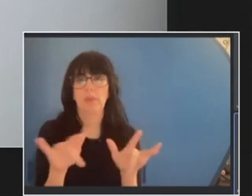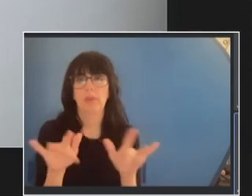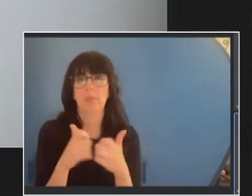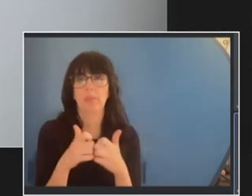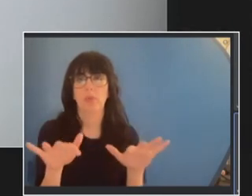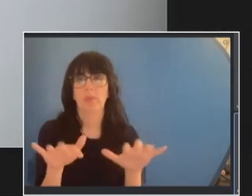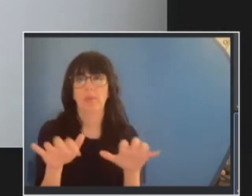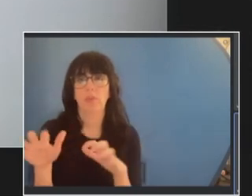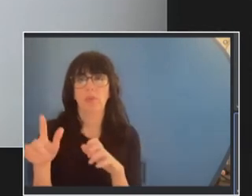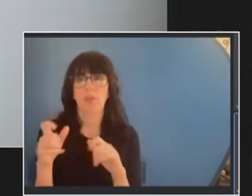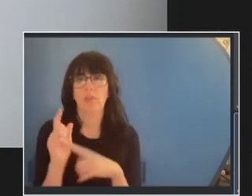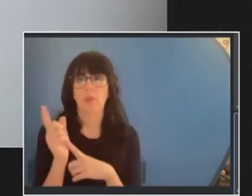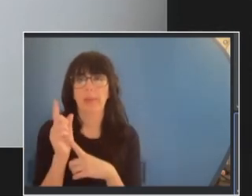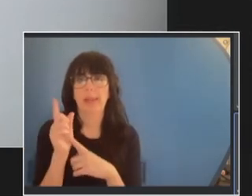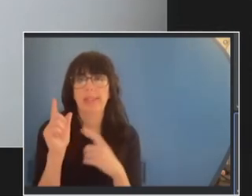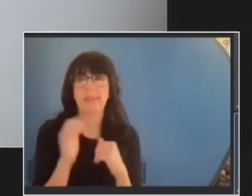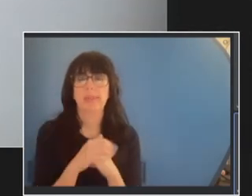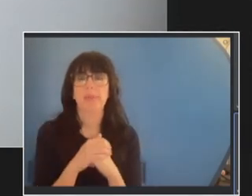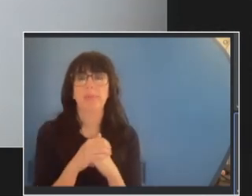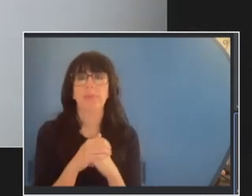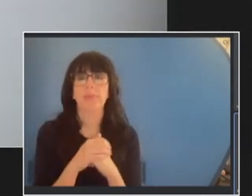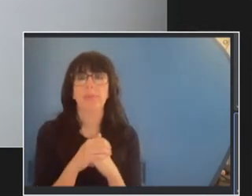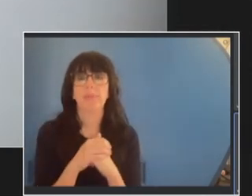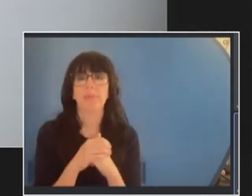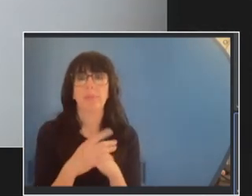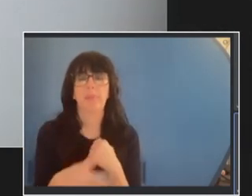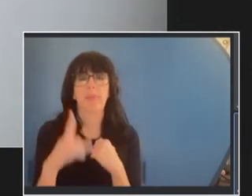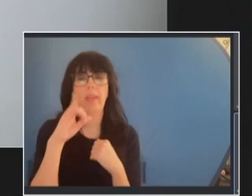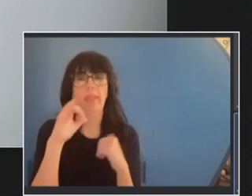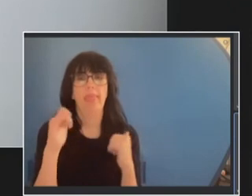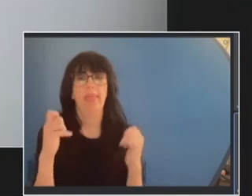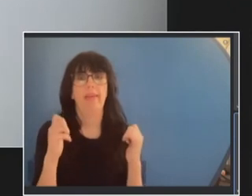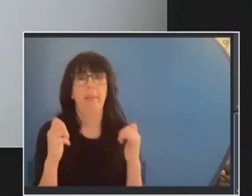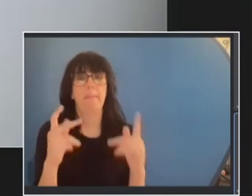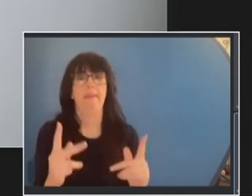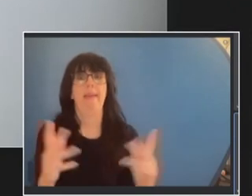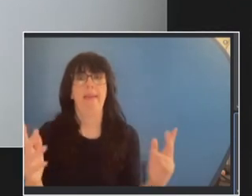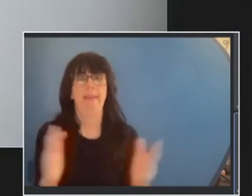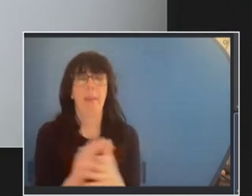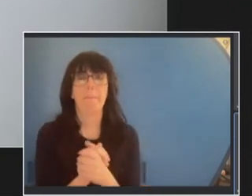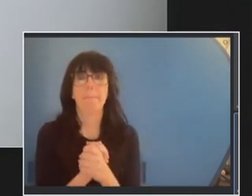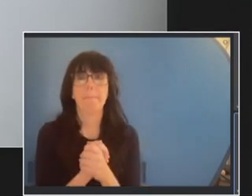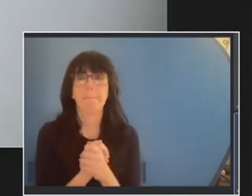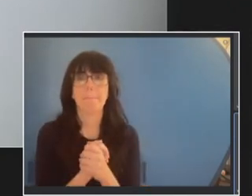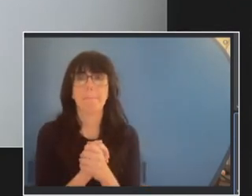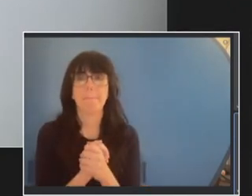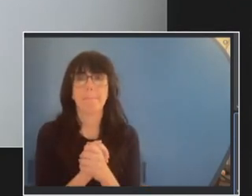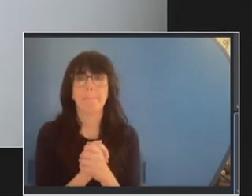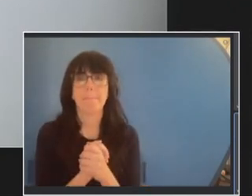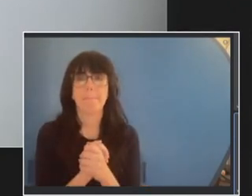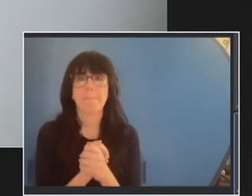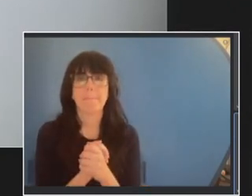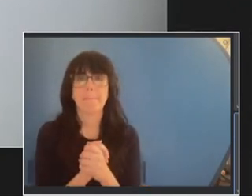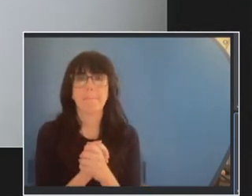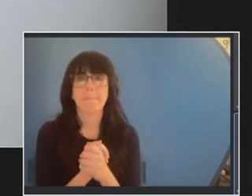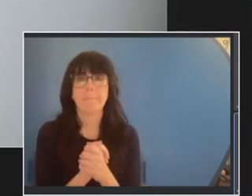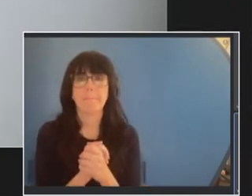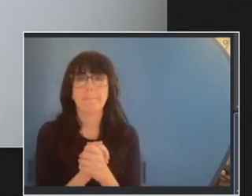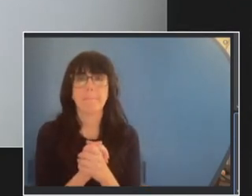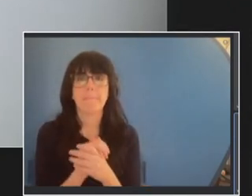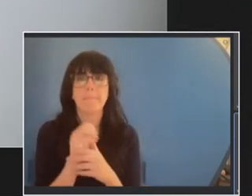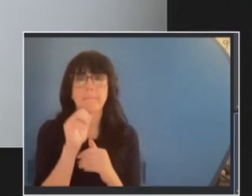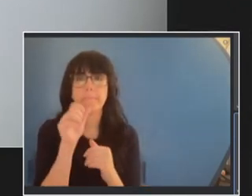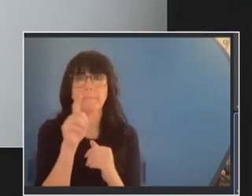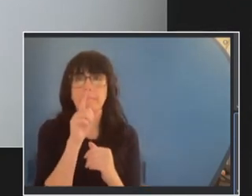minute. No problem. So I think I'm back, and I'm not sure we're going to get the video back, but that's fine.